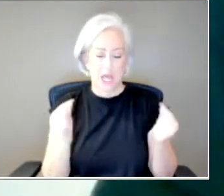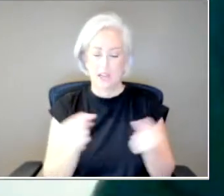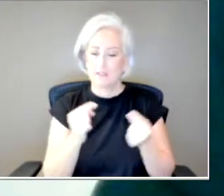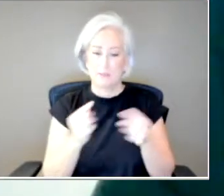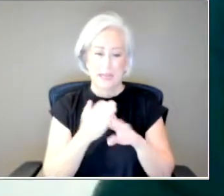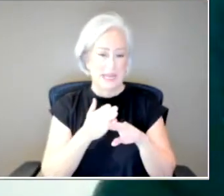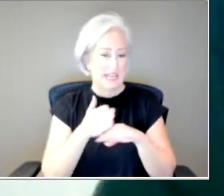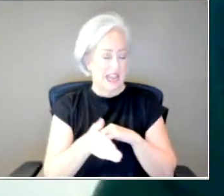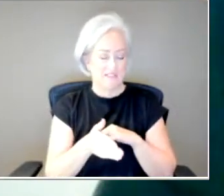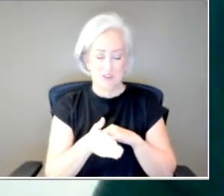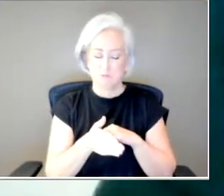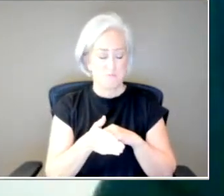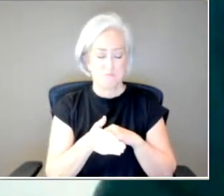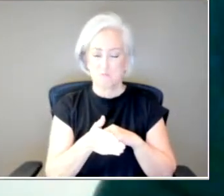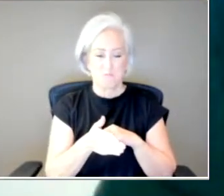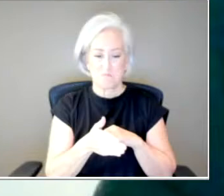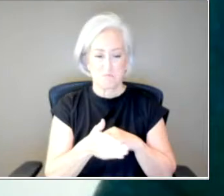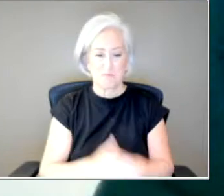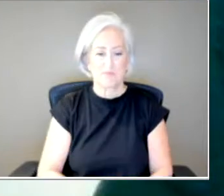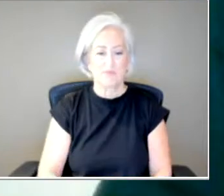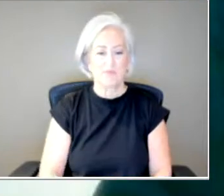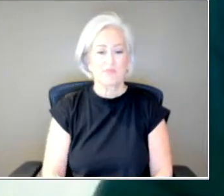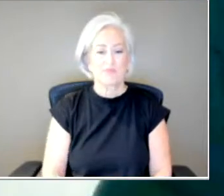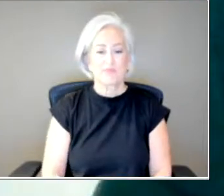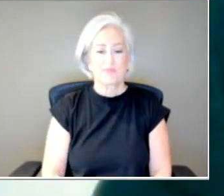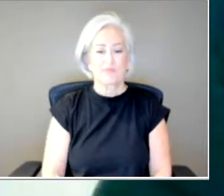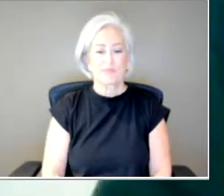afterwards. I was,